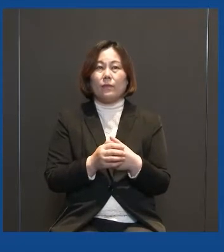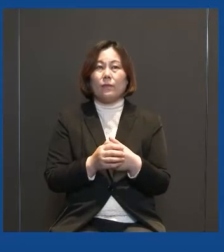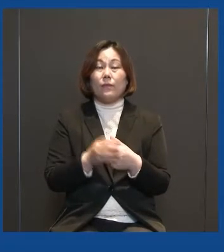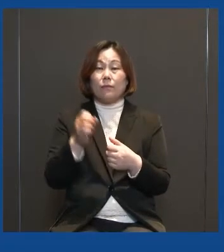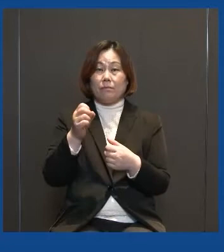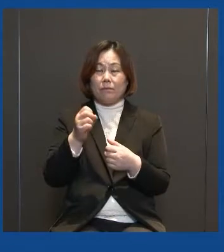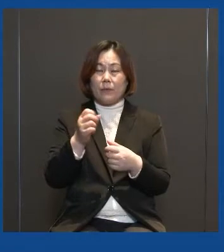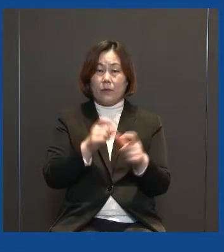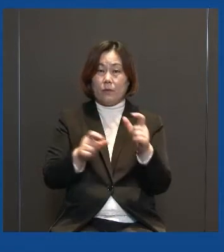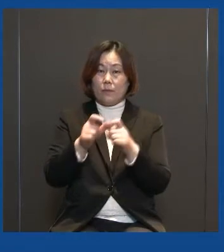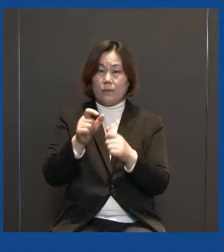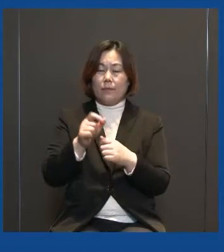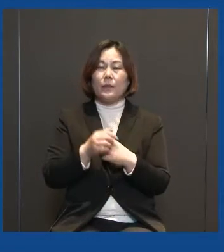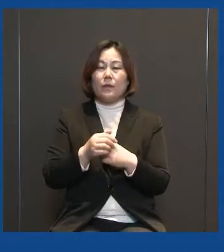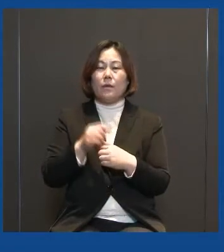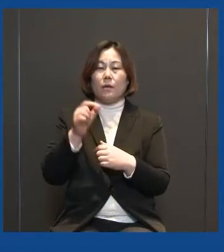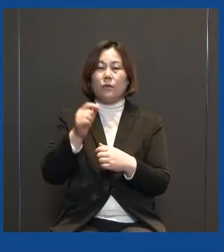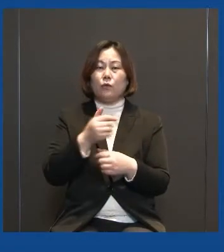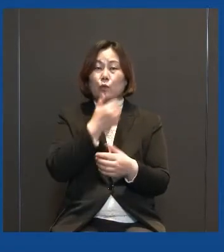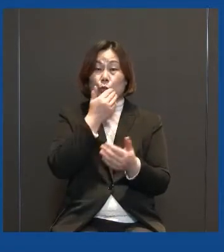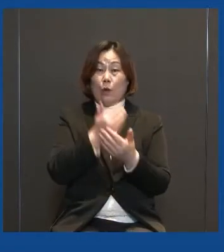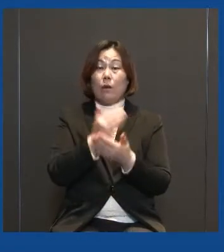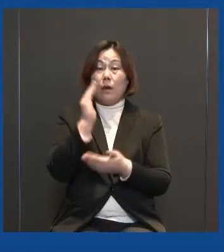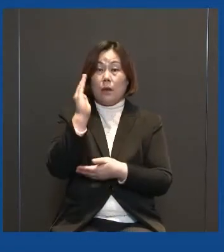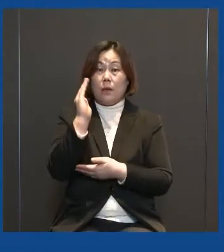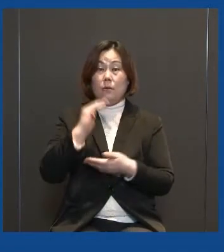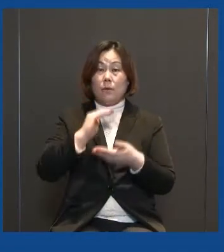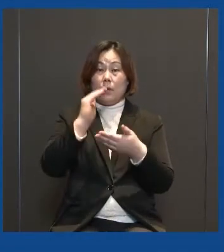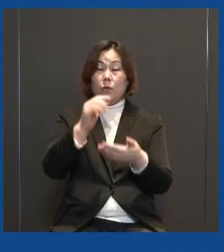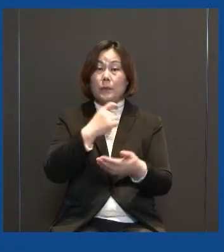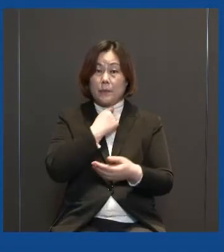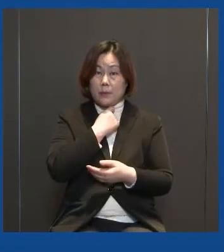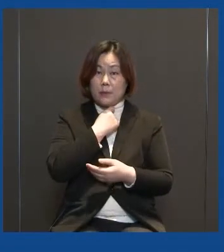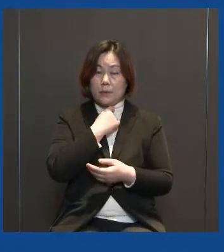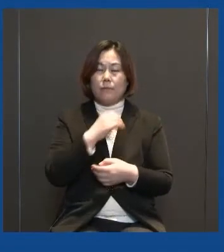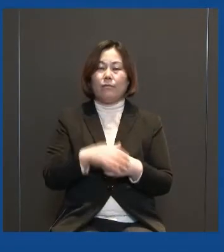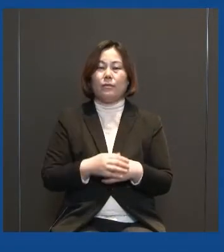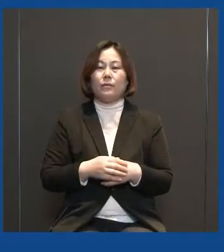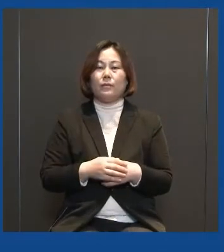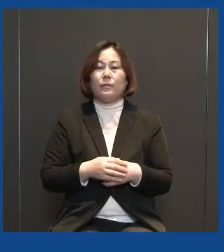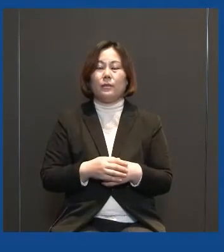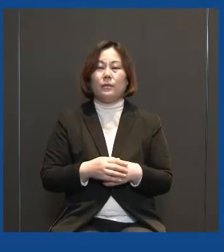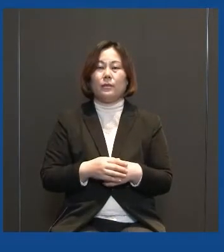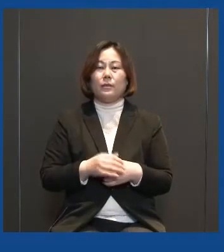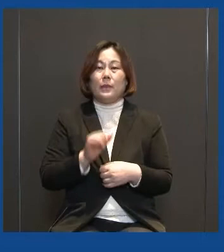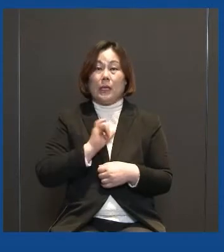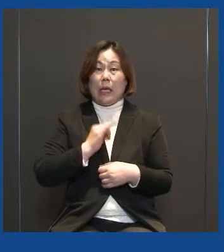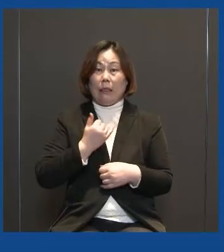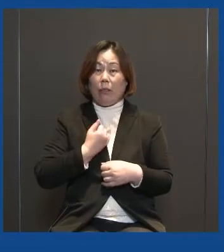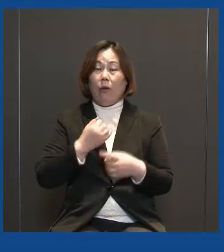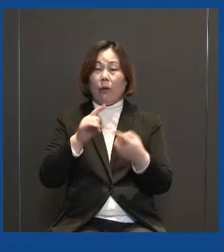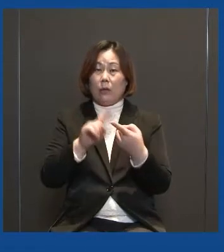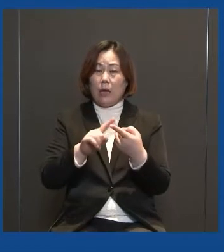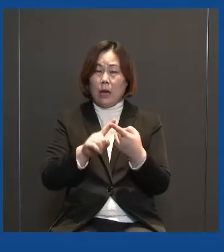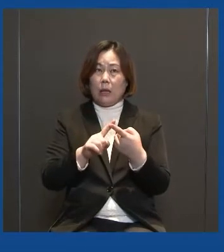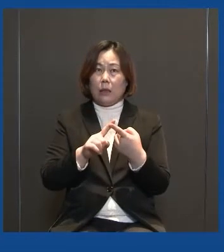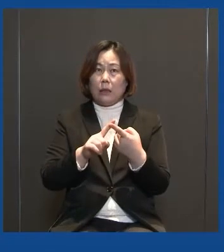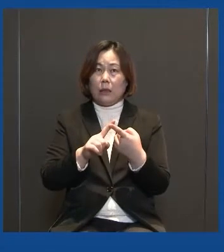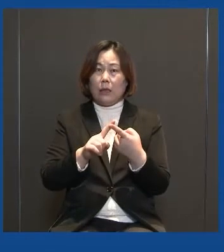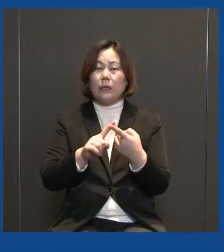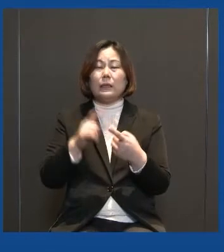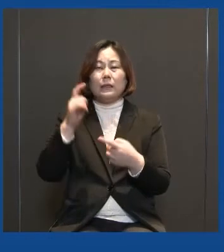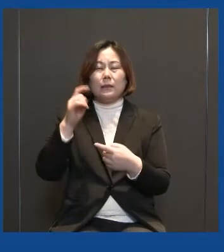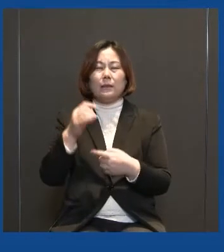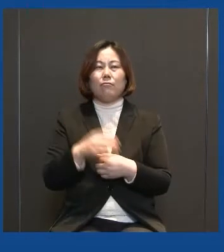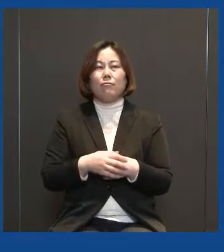Another point that I want to stress is that in too many societies, there is a stereotypical